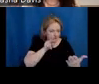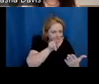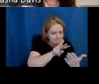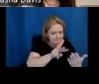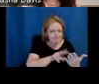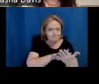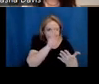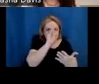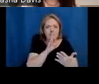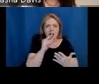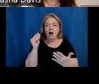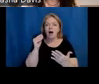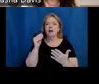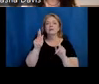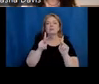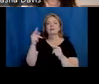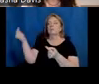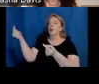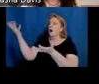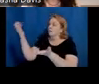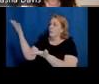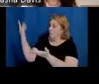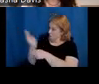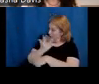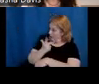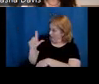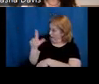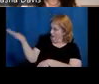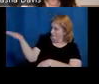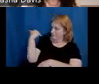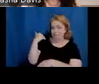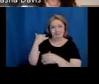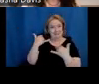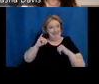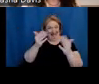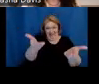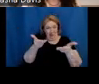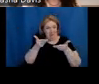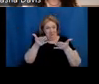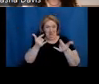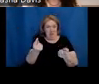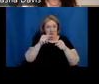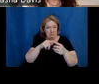or interested people to come use our library today. So if you are curious, please consider that.